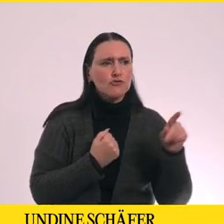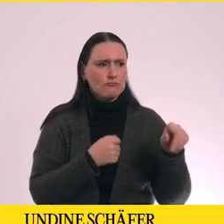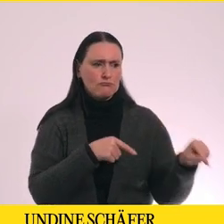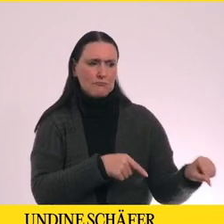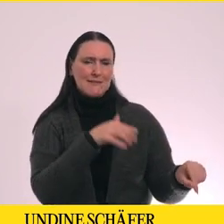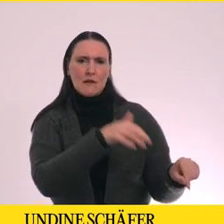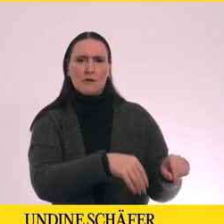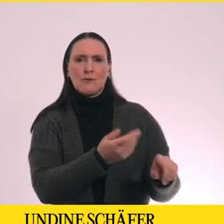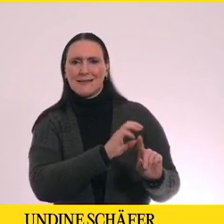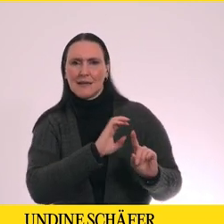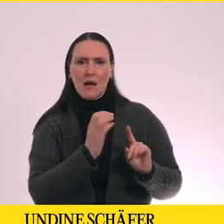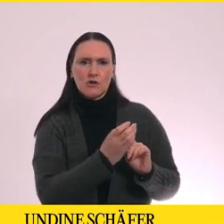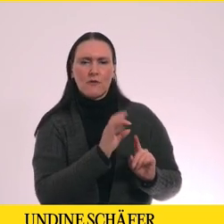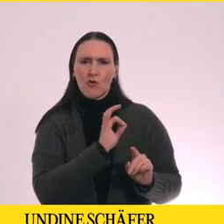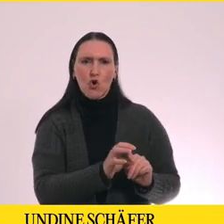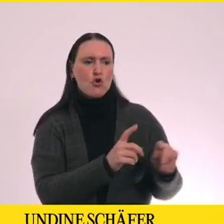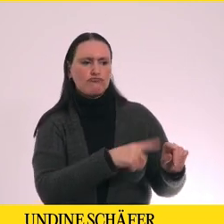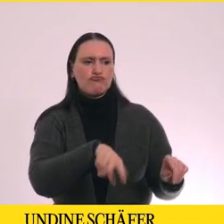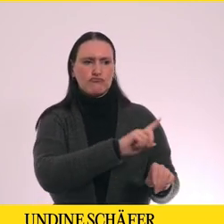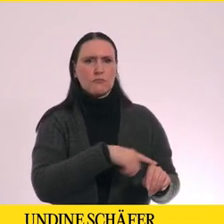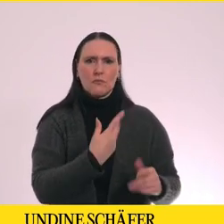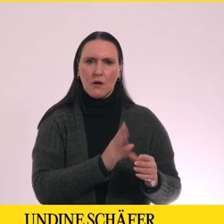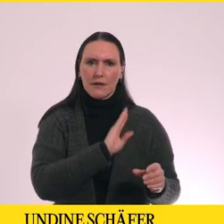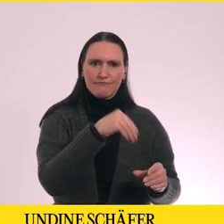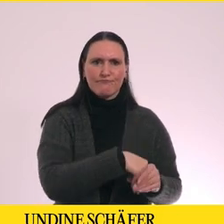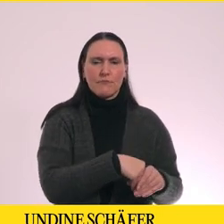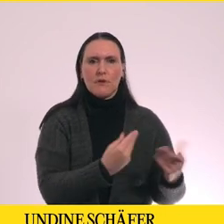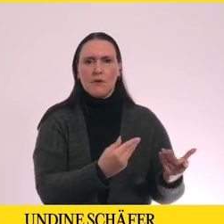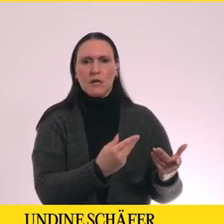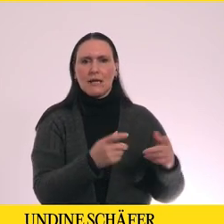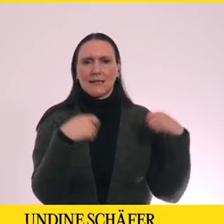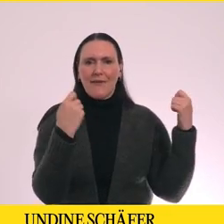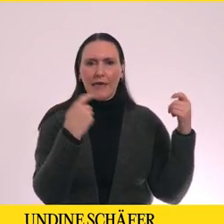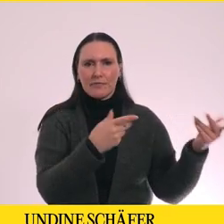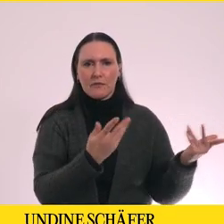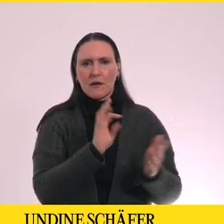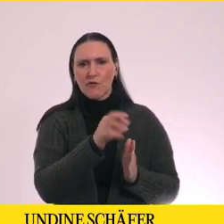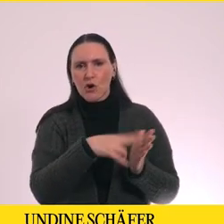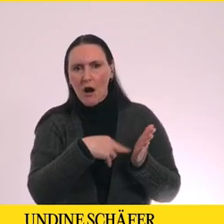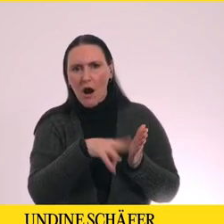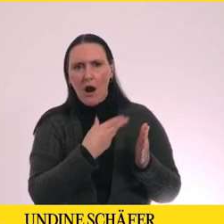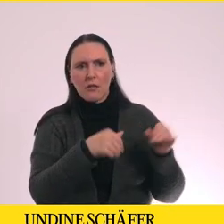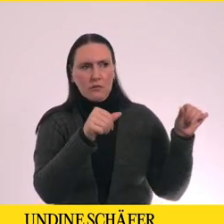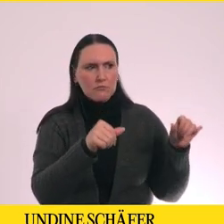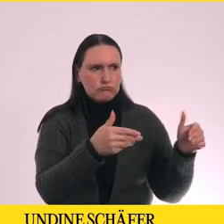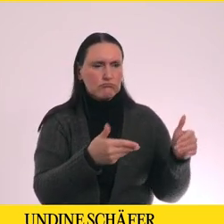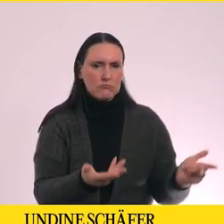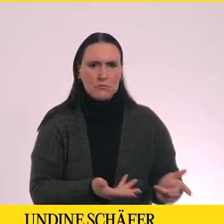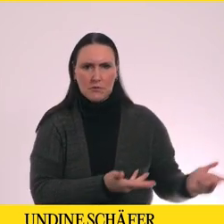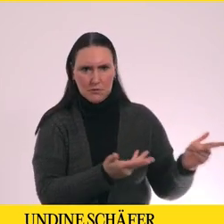So rather than art being this big event that happens once, we really